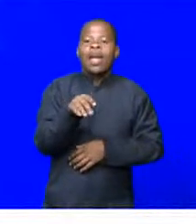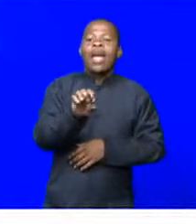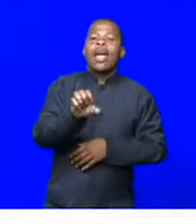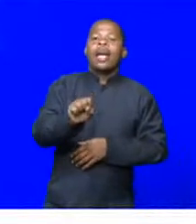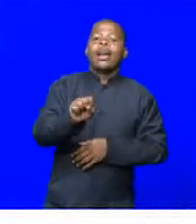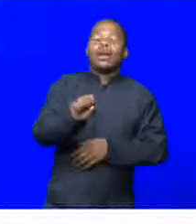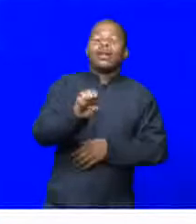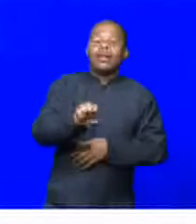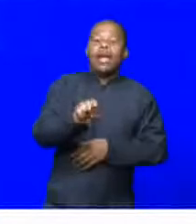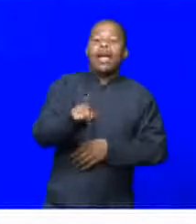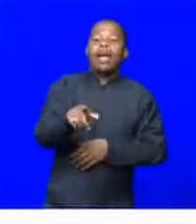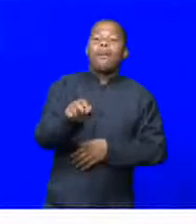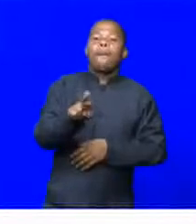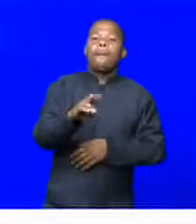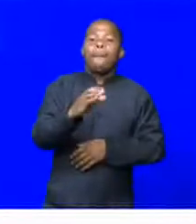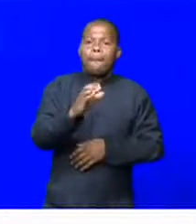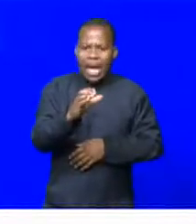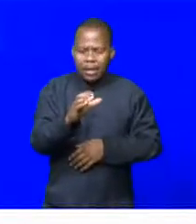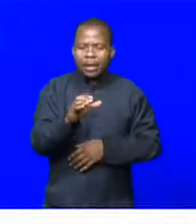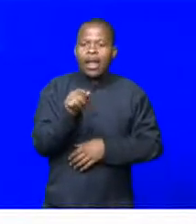lesi